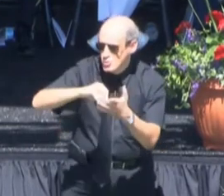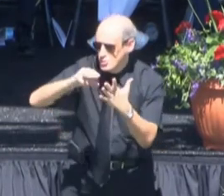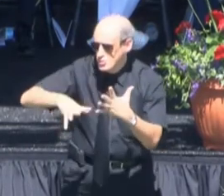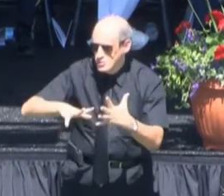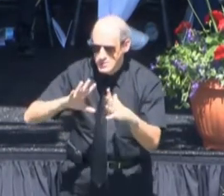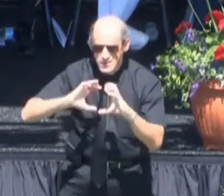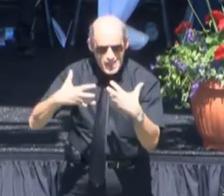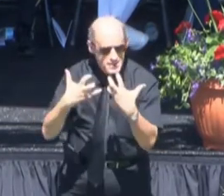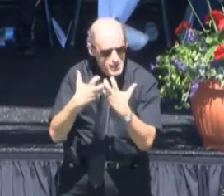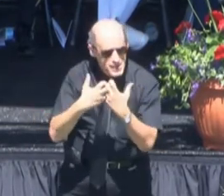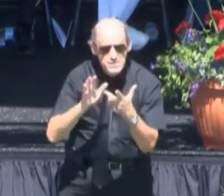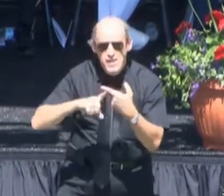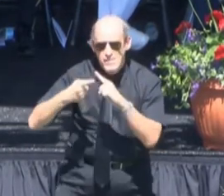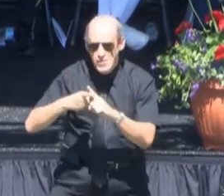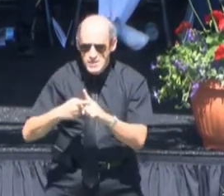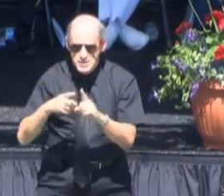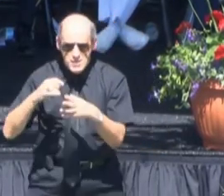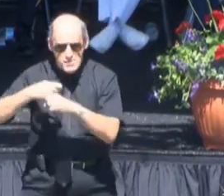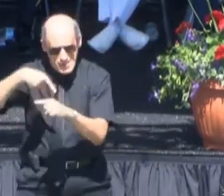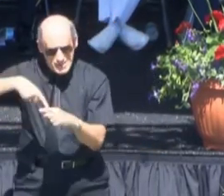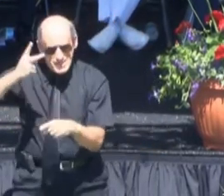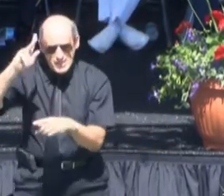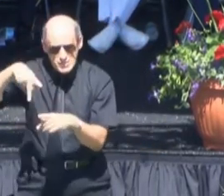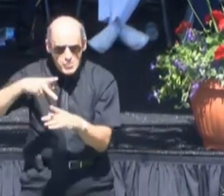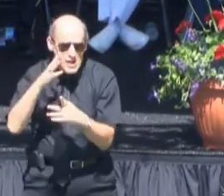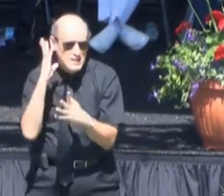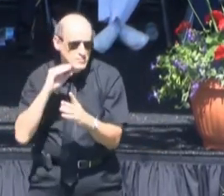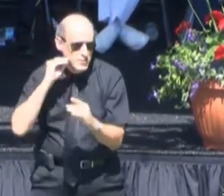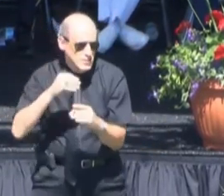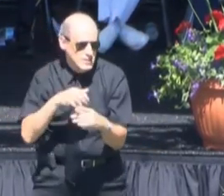for making Kings Point not only bearable, but fun and